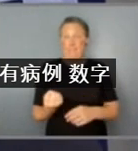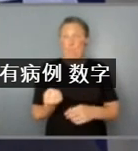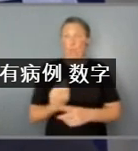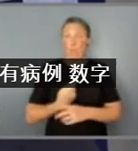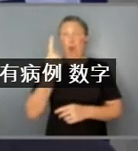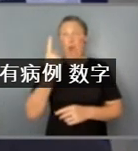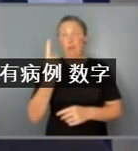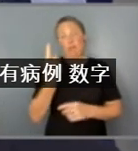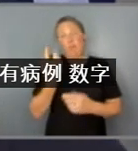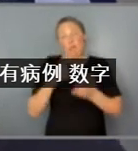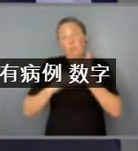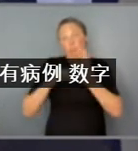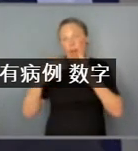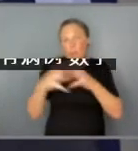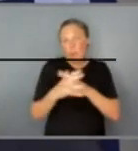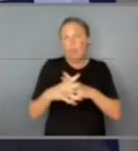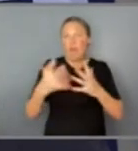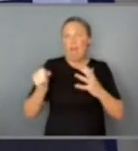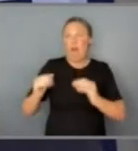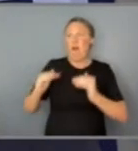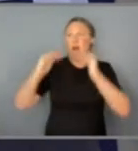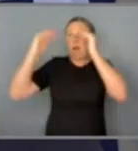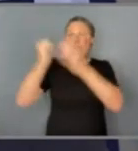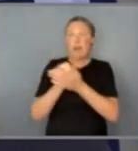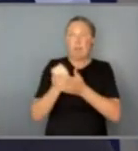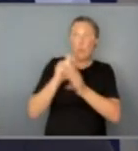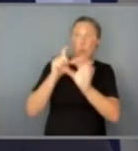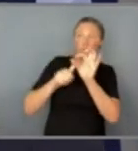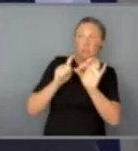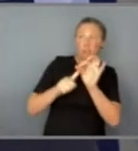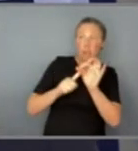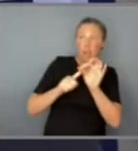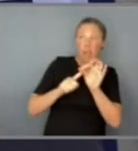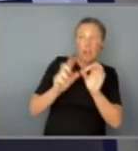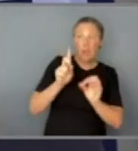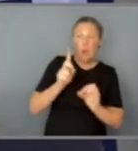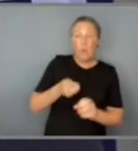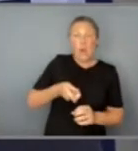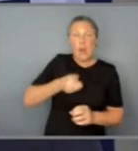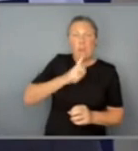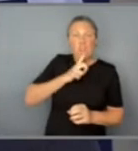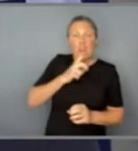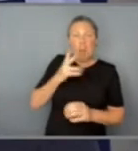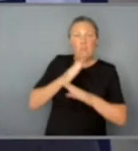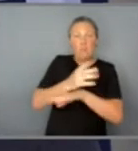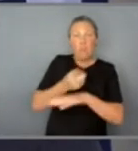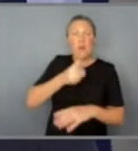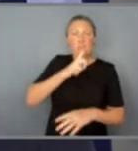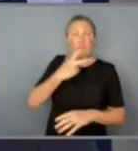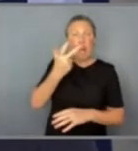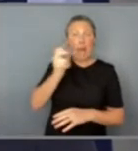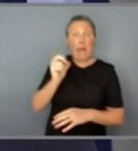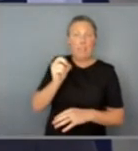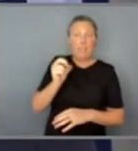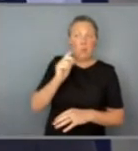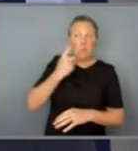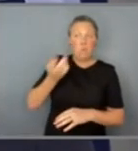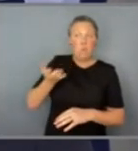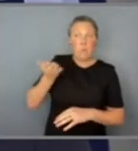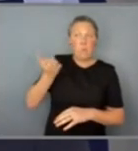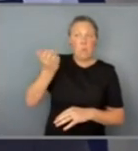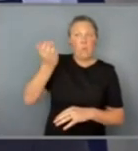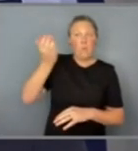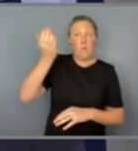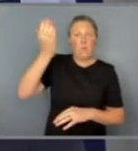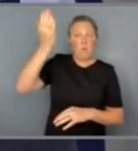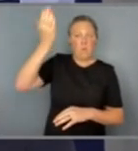higher, but in Queensland, for example, we're already at 180 cases, I think, there, and we could expect that to increase in the